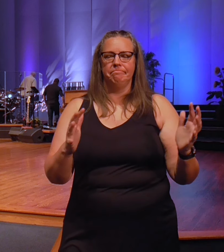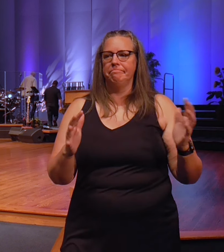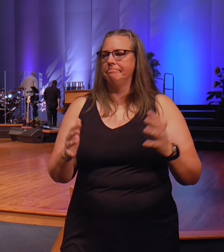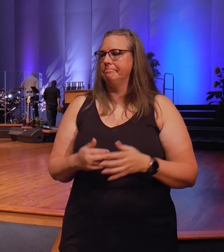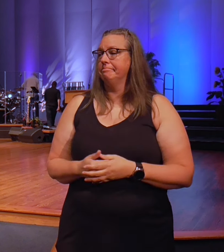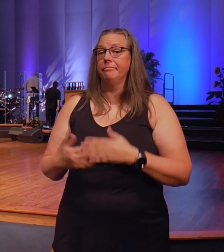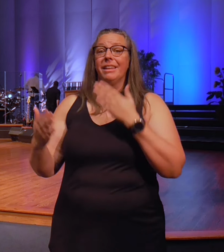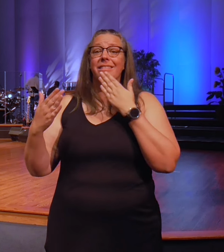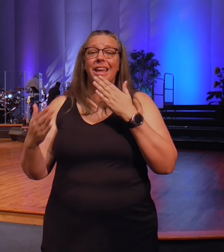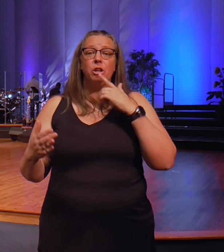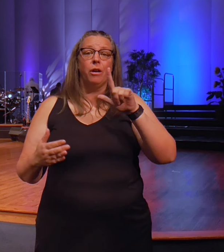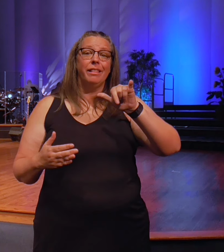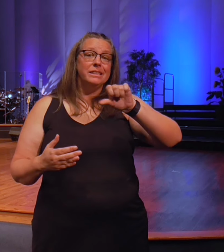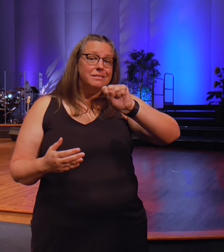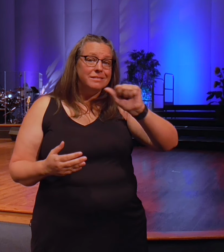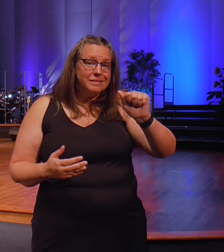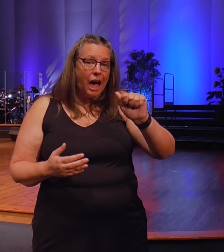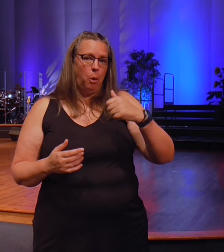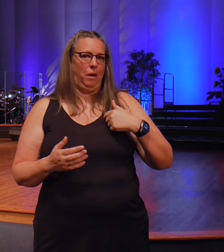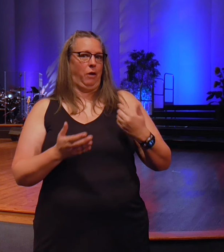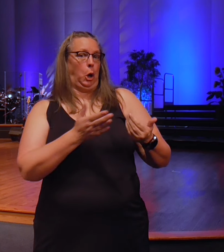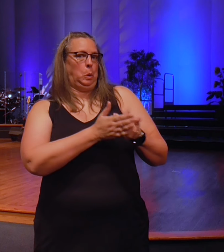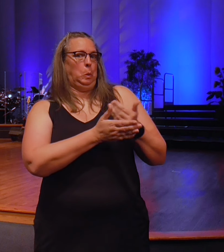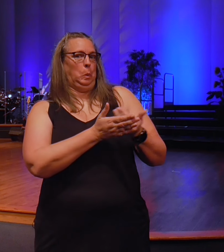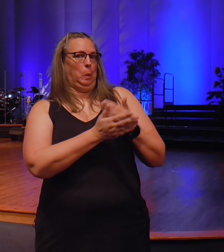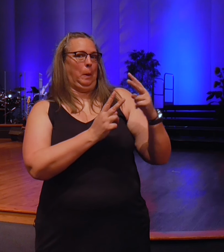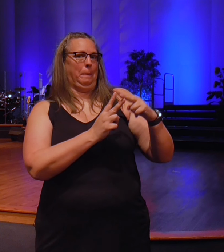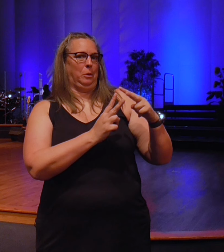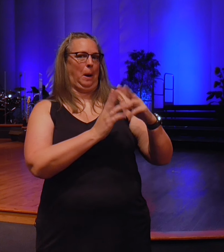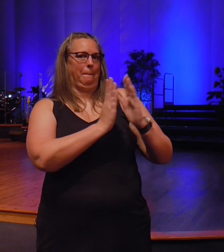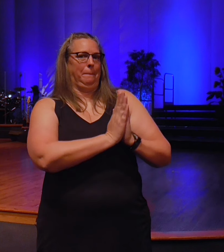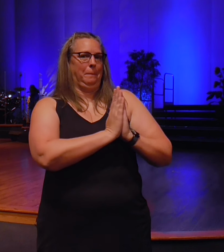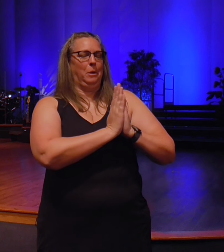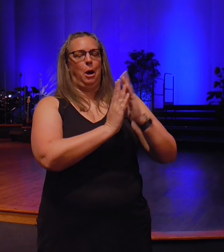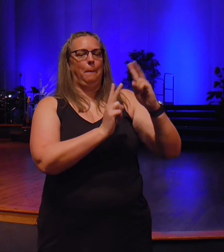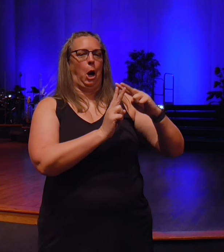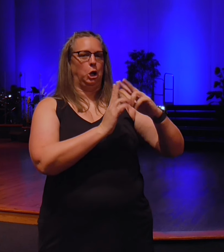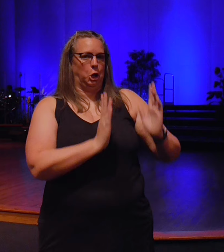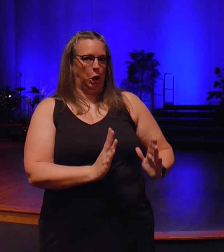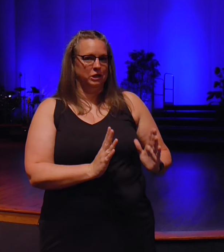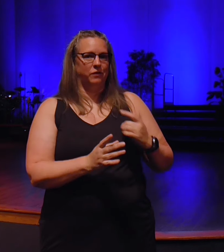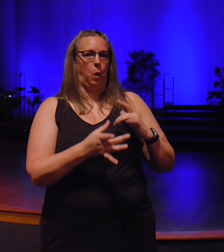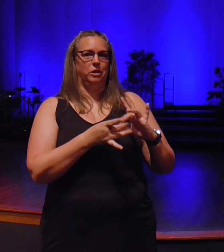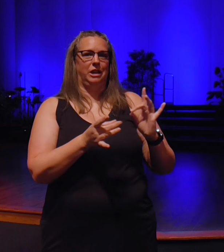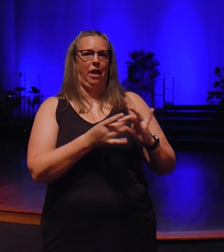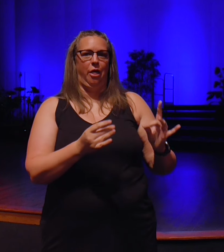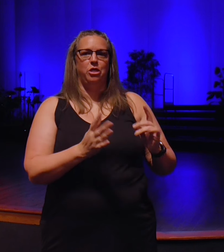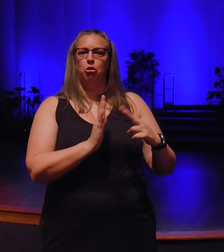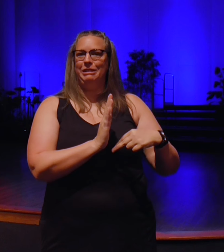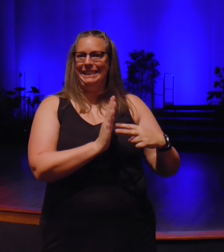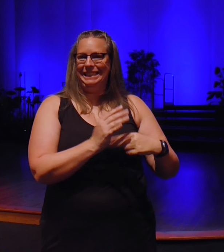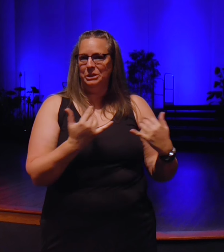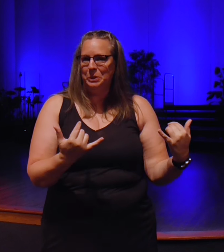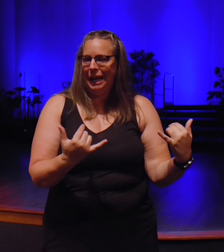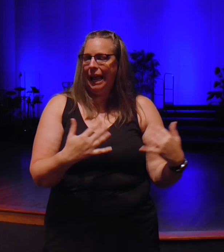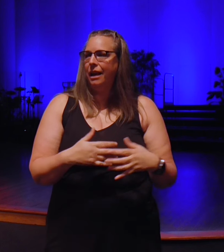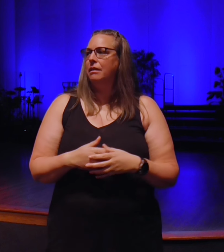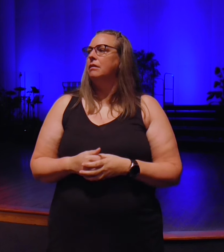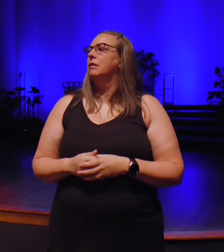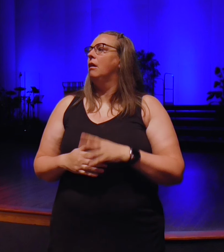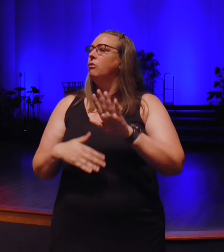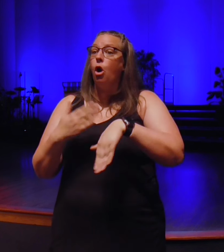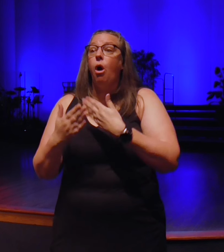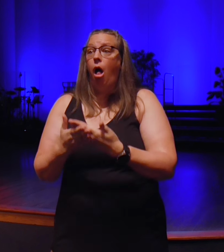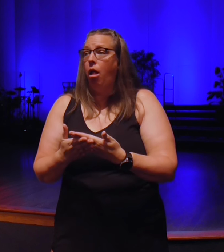Thank you to Lisa Rowe, one of our newest practitioners, for sharing our reading. And to all of our practitioners, thank you